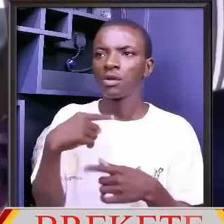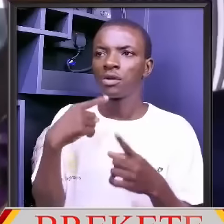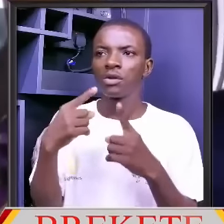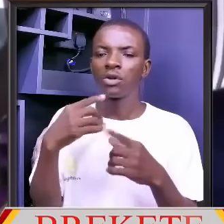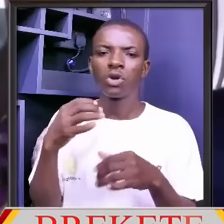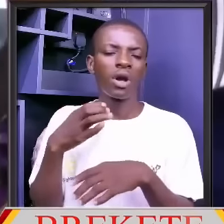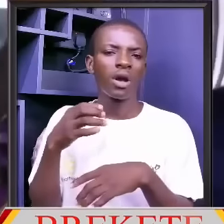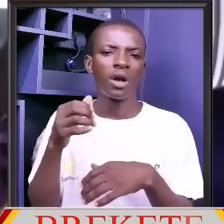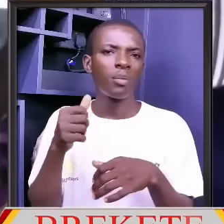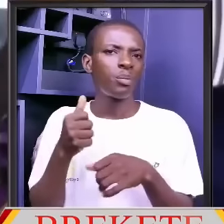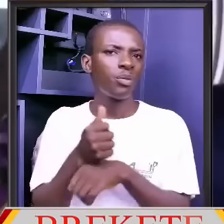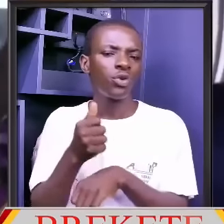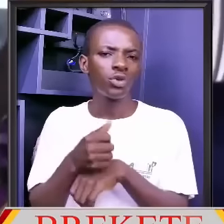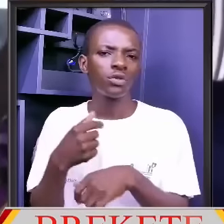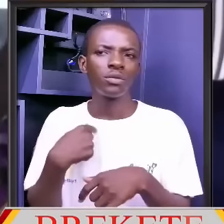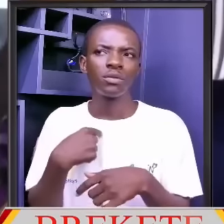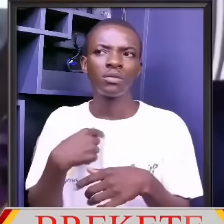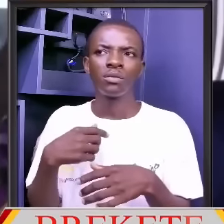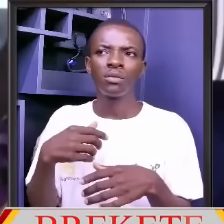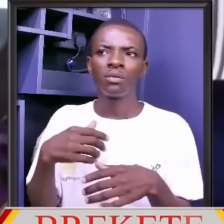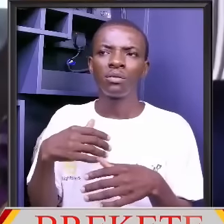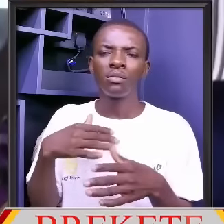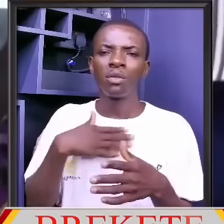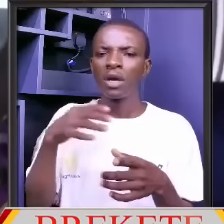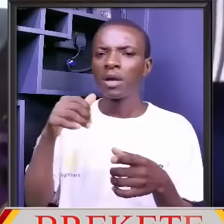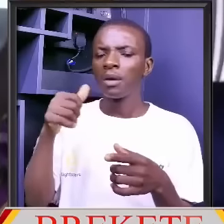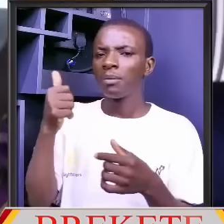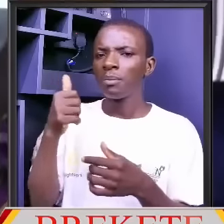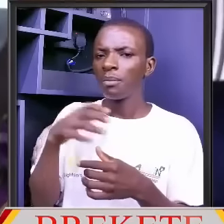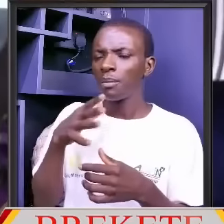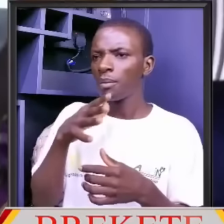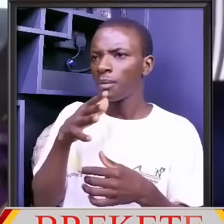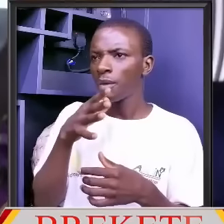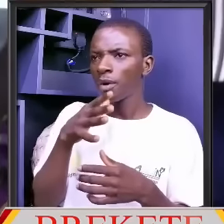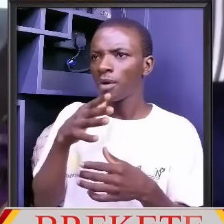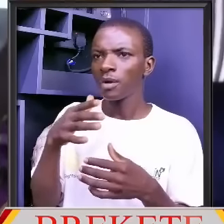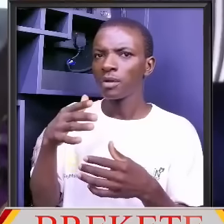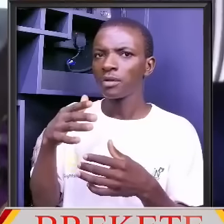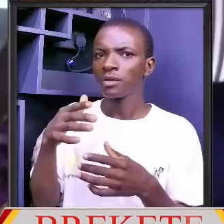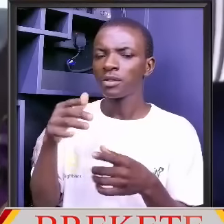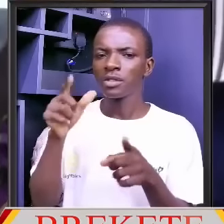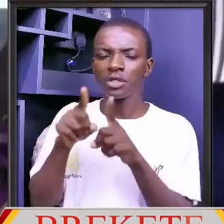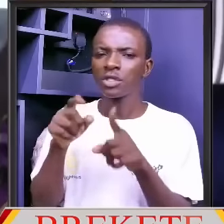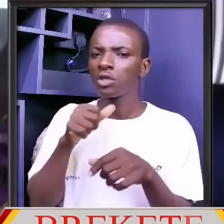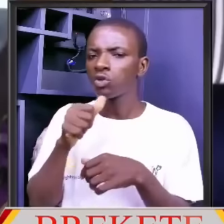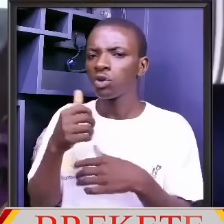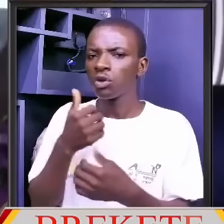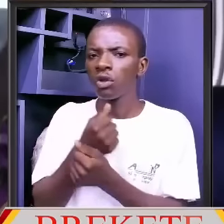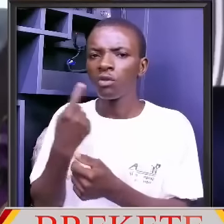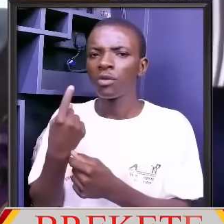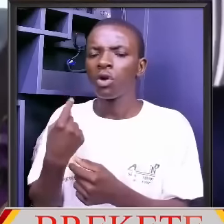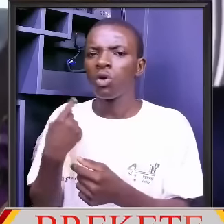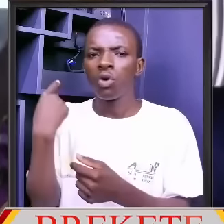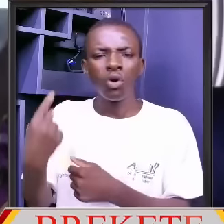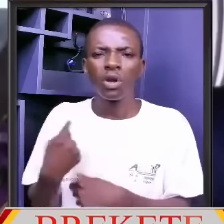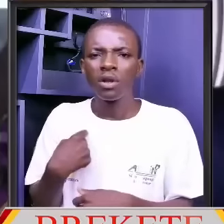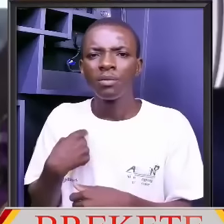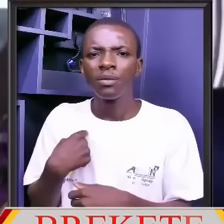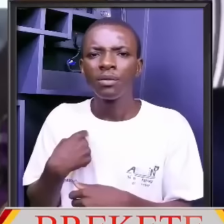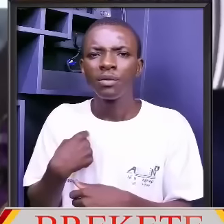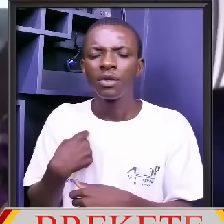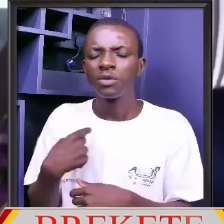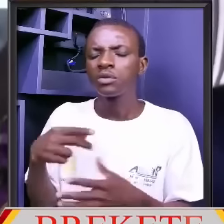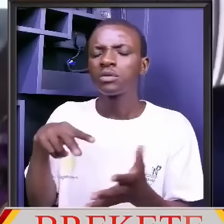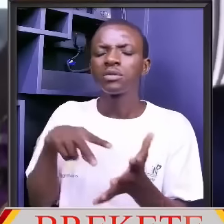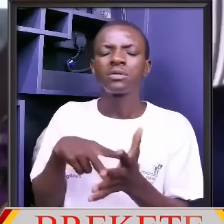tell they curse me, my mama sister not love me. Who can't love me for this life? Only me one. I go